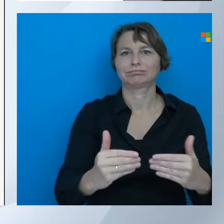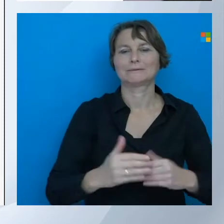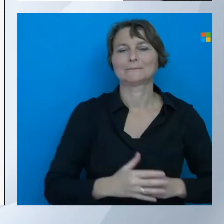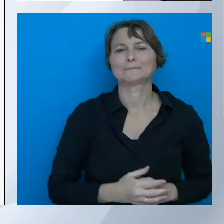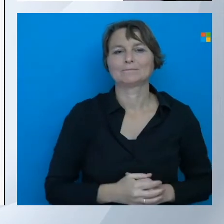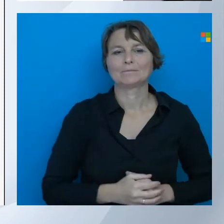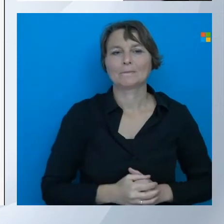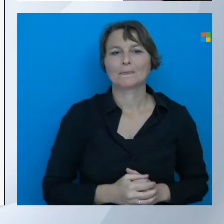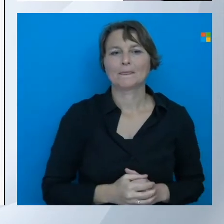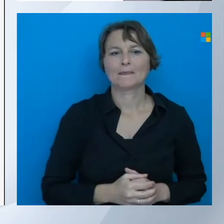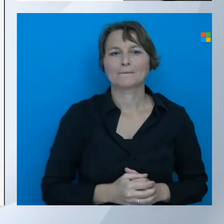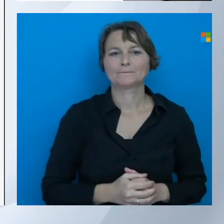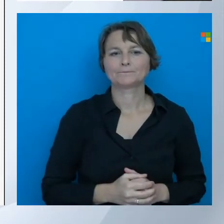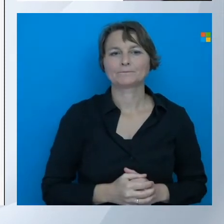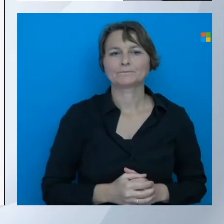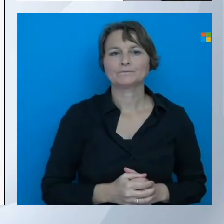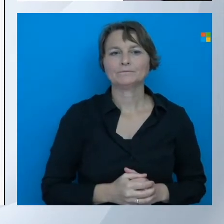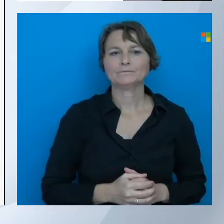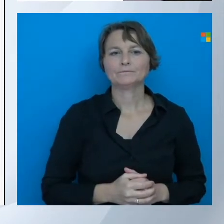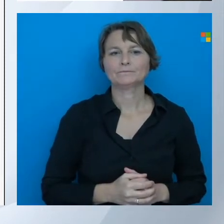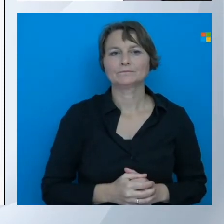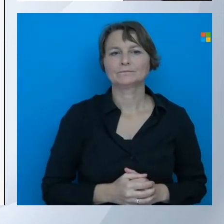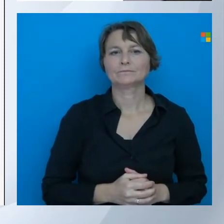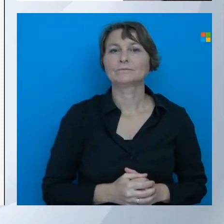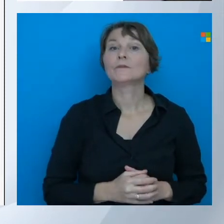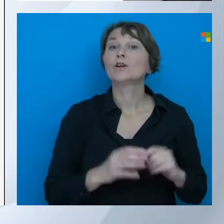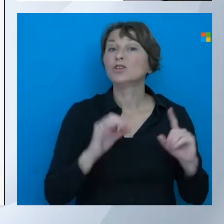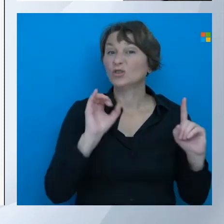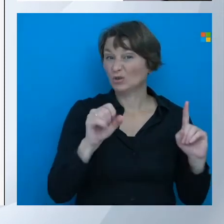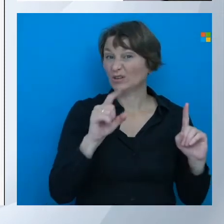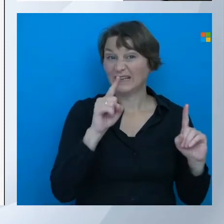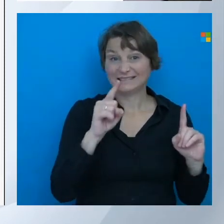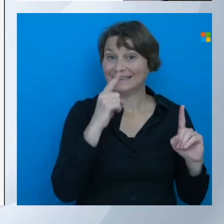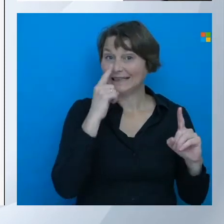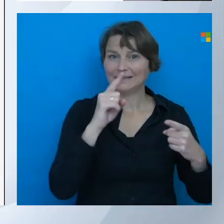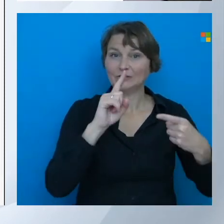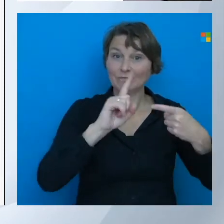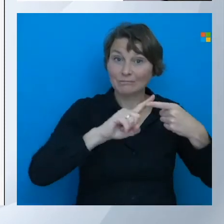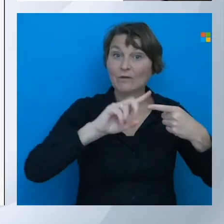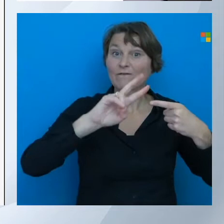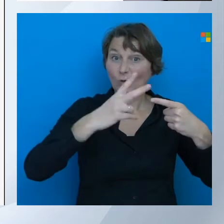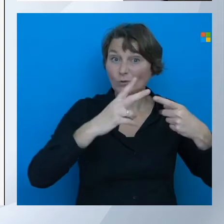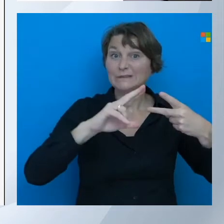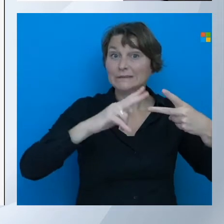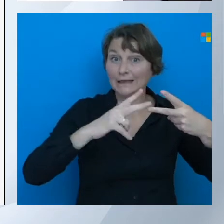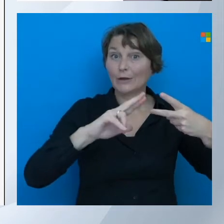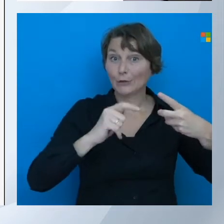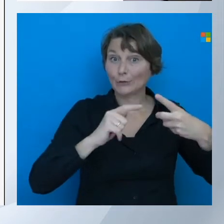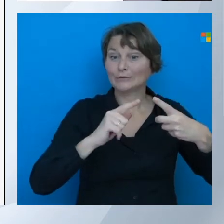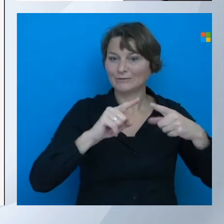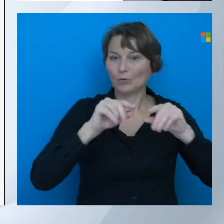And you can follow all the steps of your deployment within the overview.